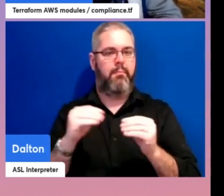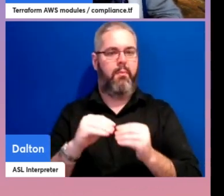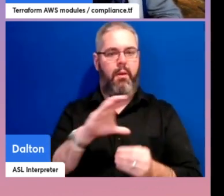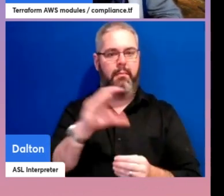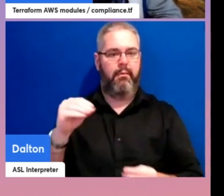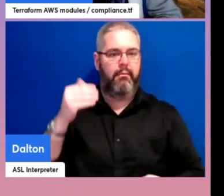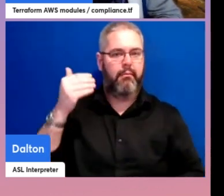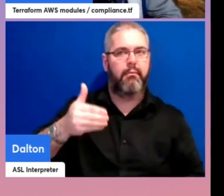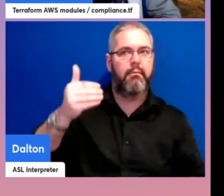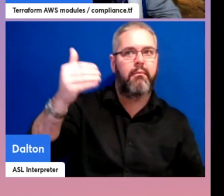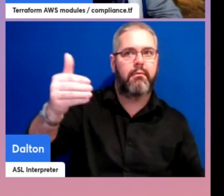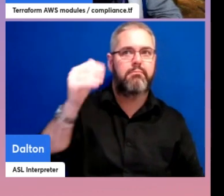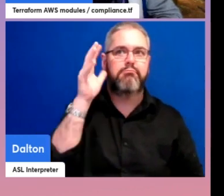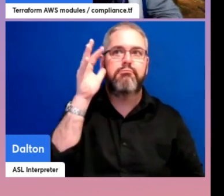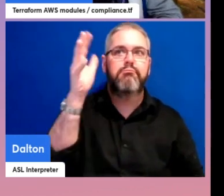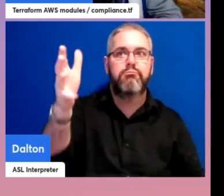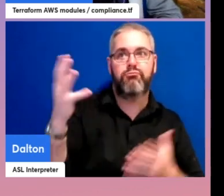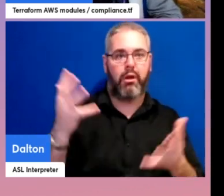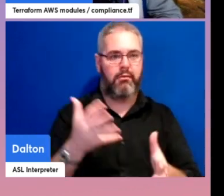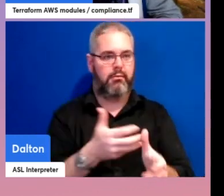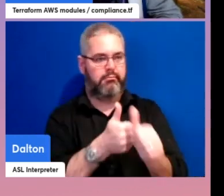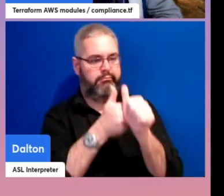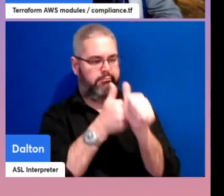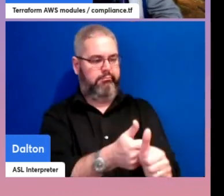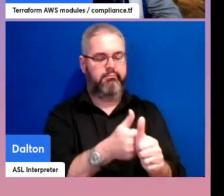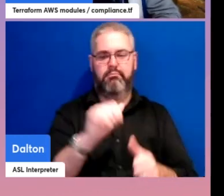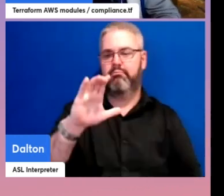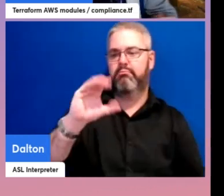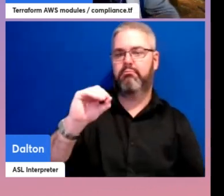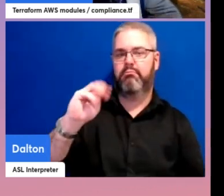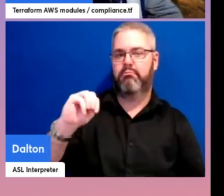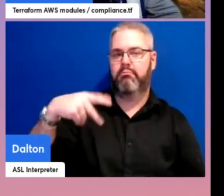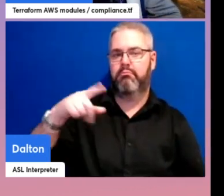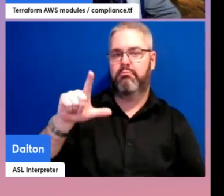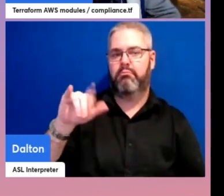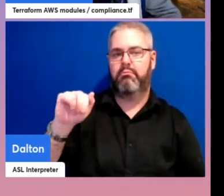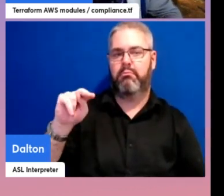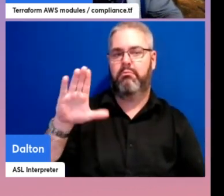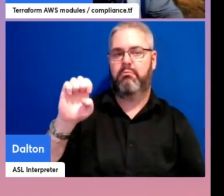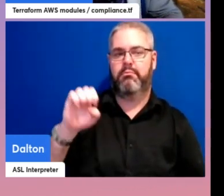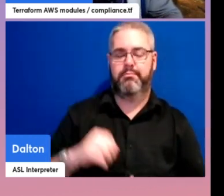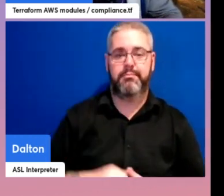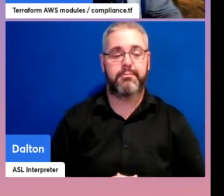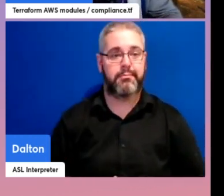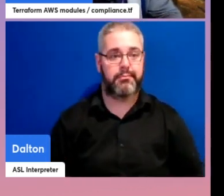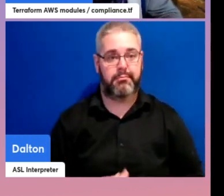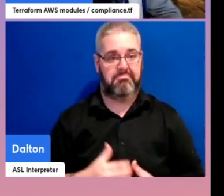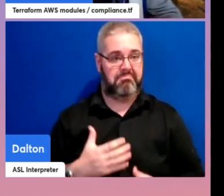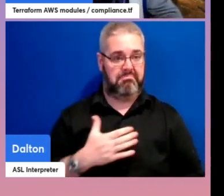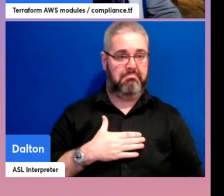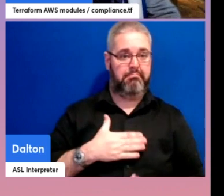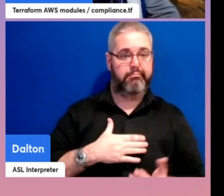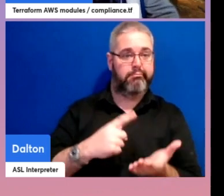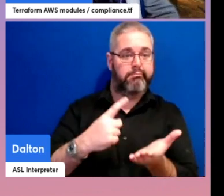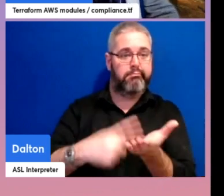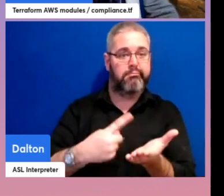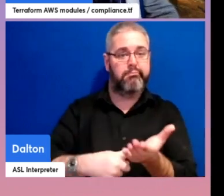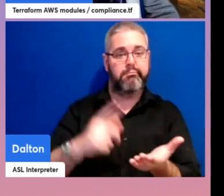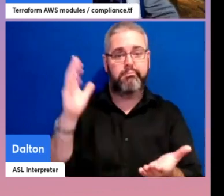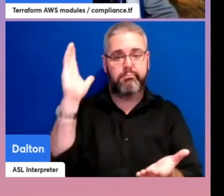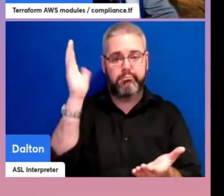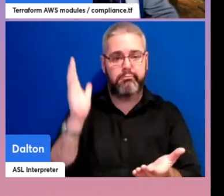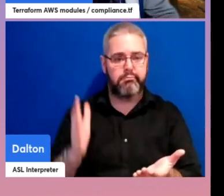years to come, is compliance. So, and my talk is going to go through some of